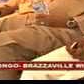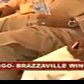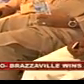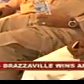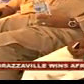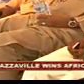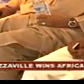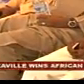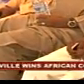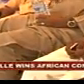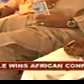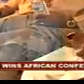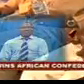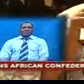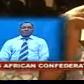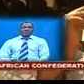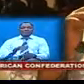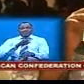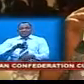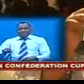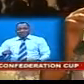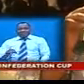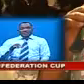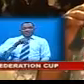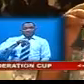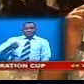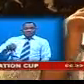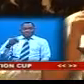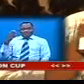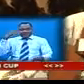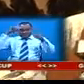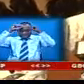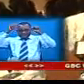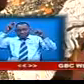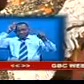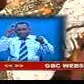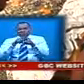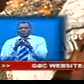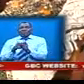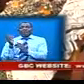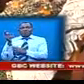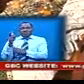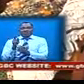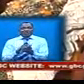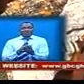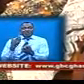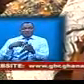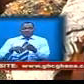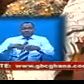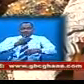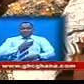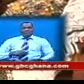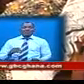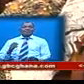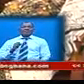Tribute were paid by the children, the NPP, former President Kufo, which was read on his behalf by the former Chief of